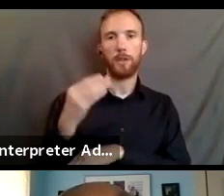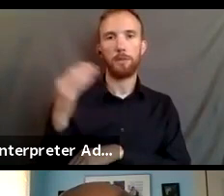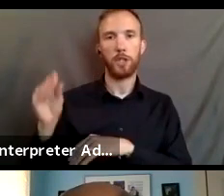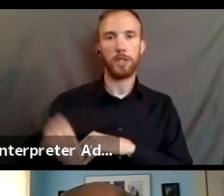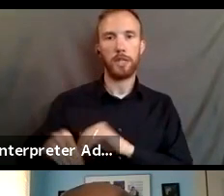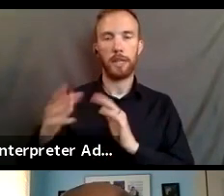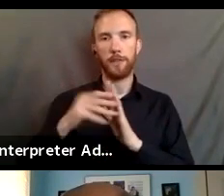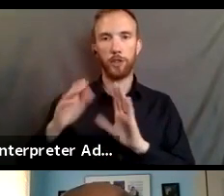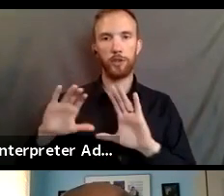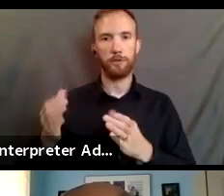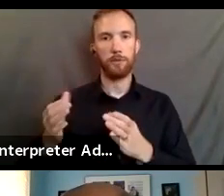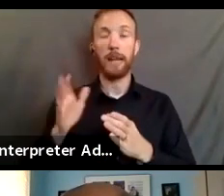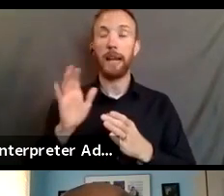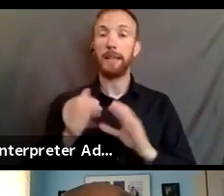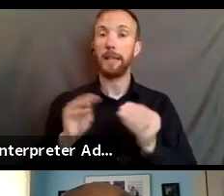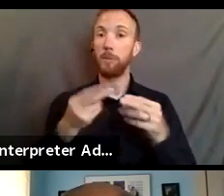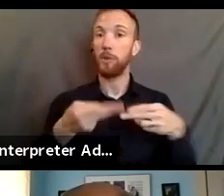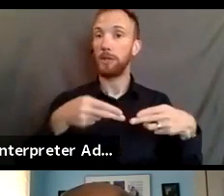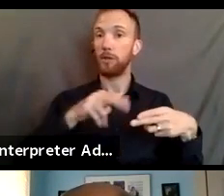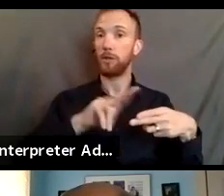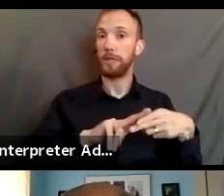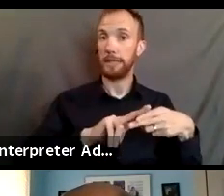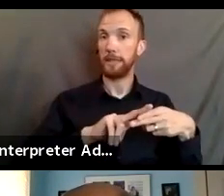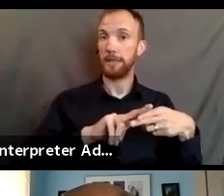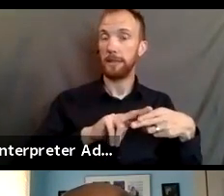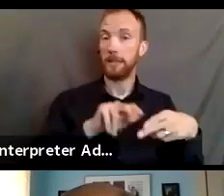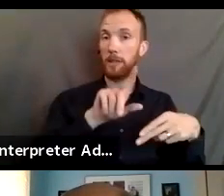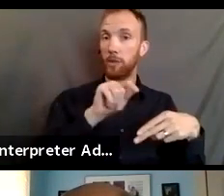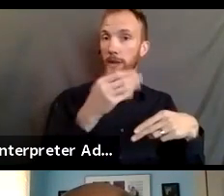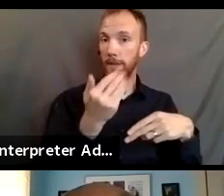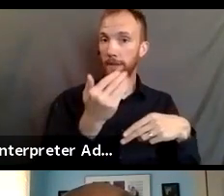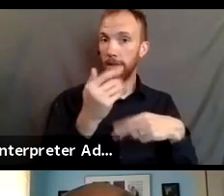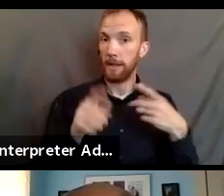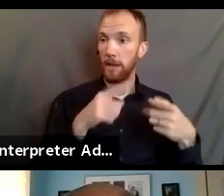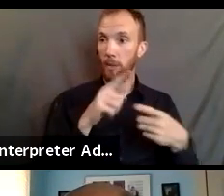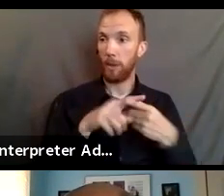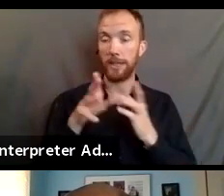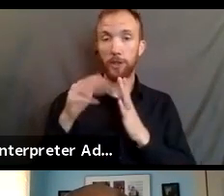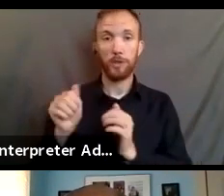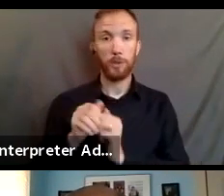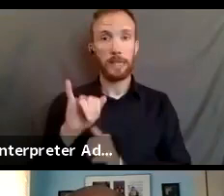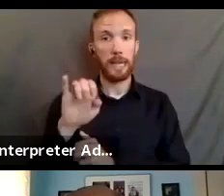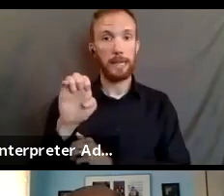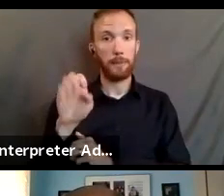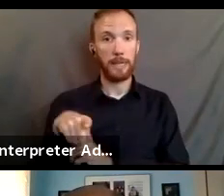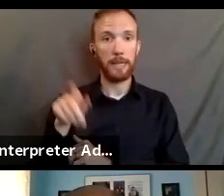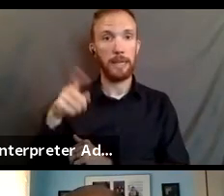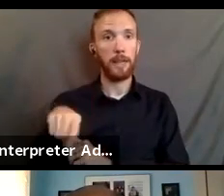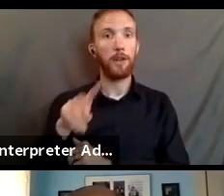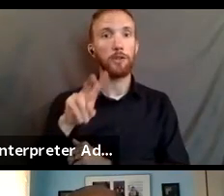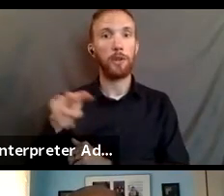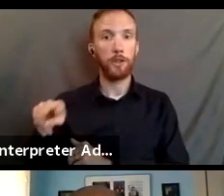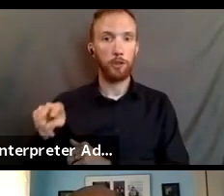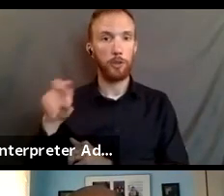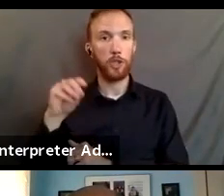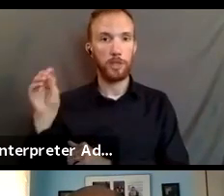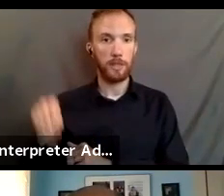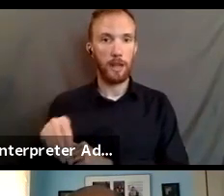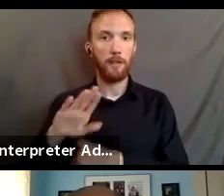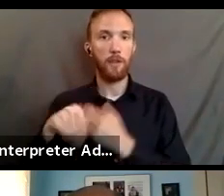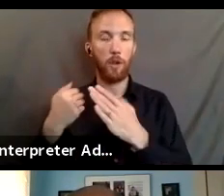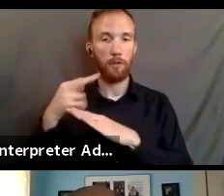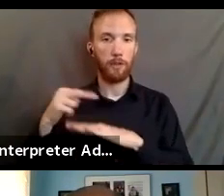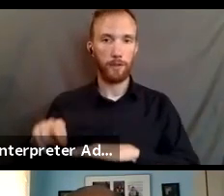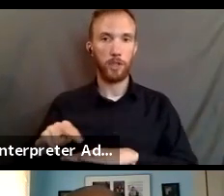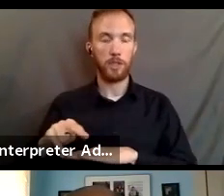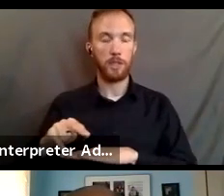up from just five years ago in 2015 when students with ieps were 22 of the sro referrals it is alarming